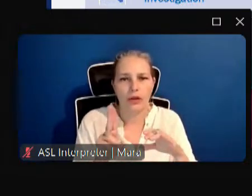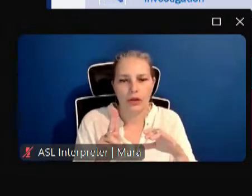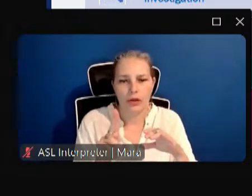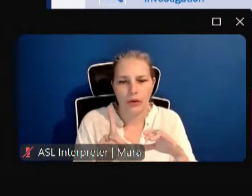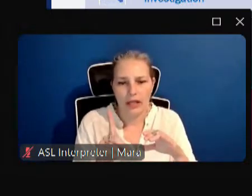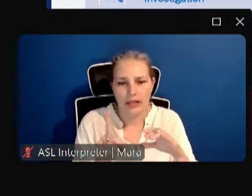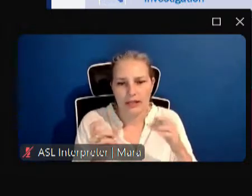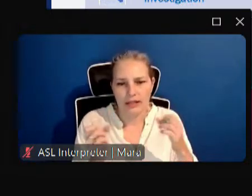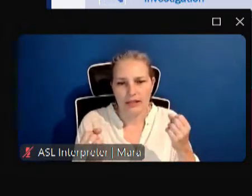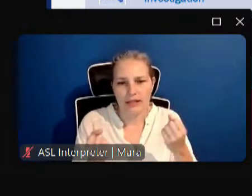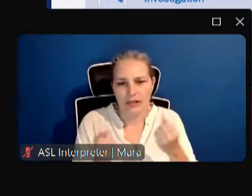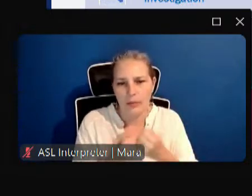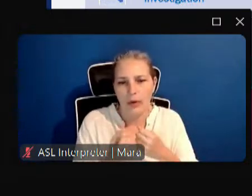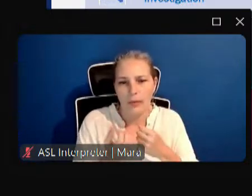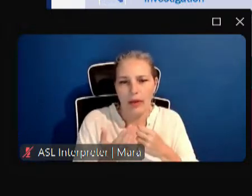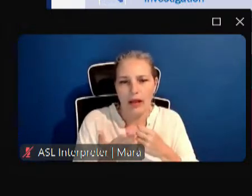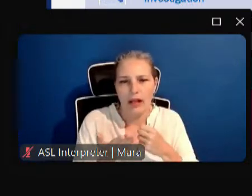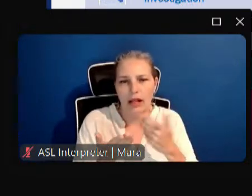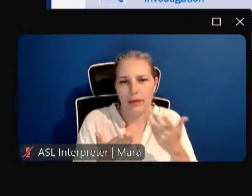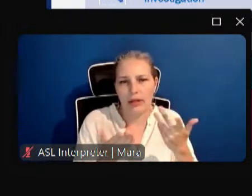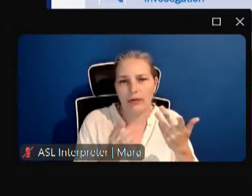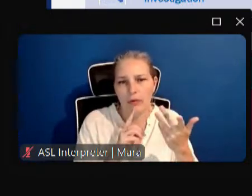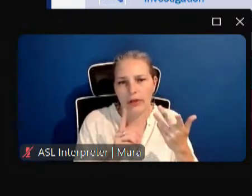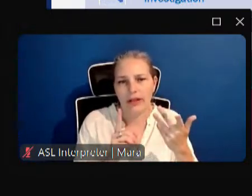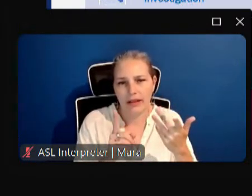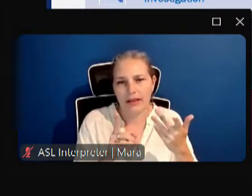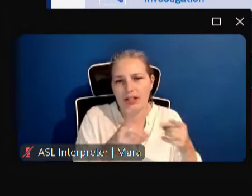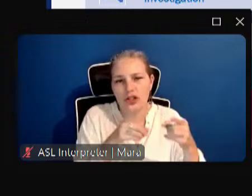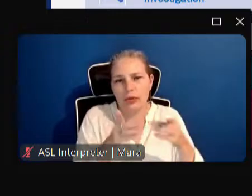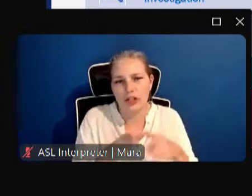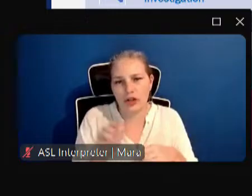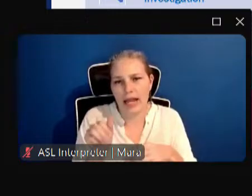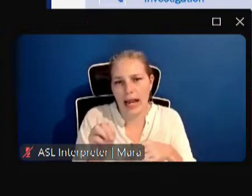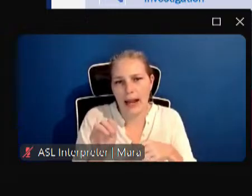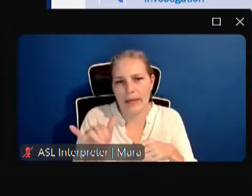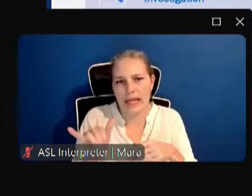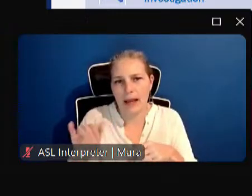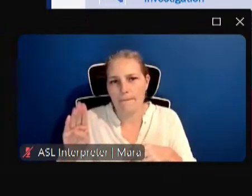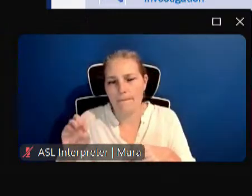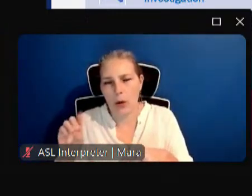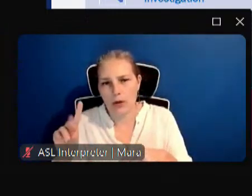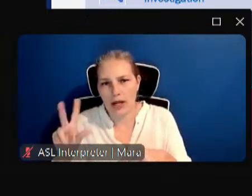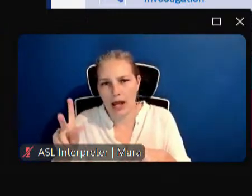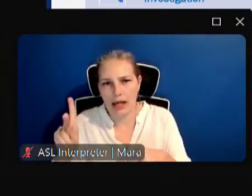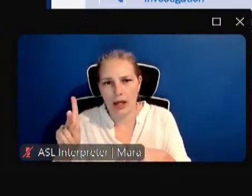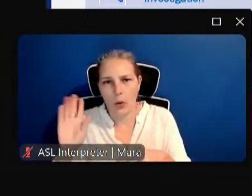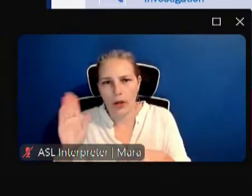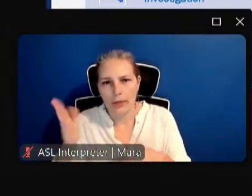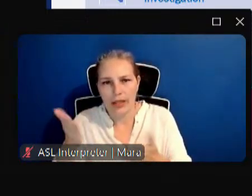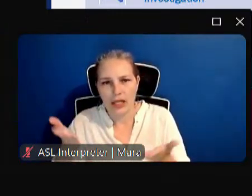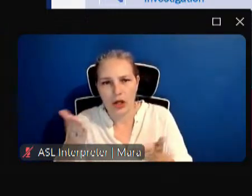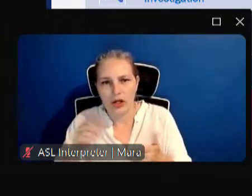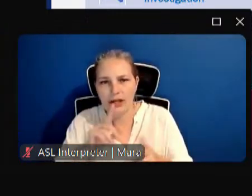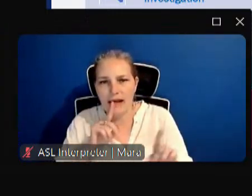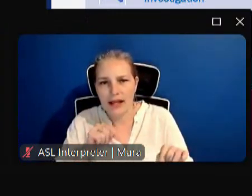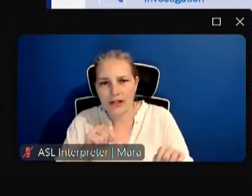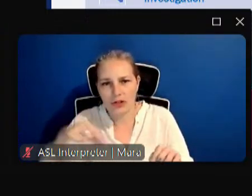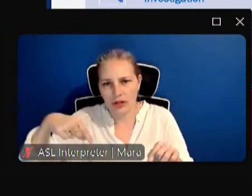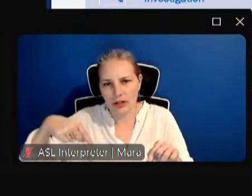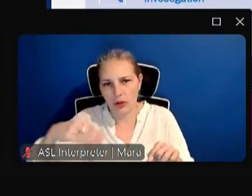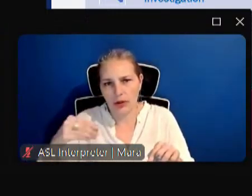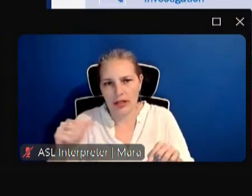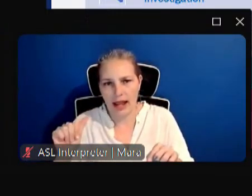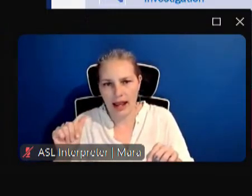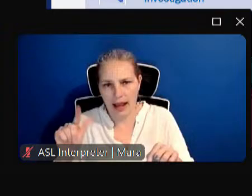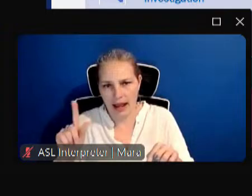Amy Bodak, our director, will be here to help answer questions in the chat. And I also have Alex Garcia, our